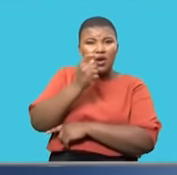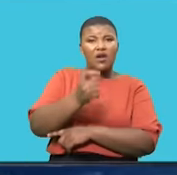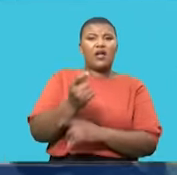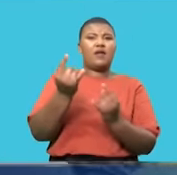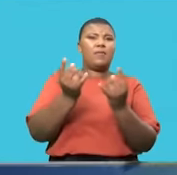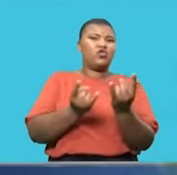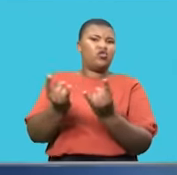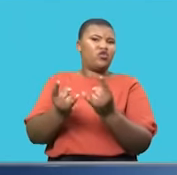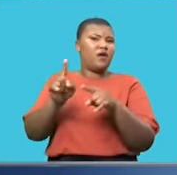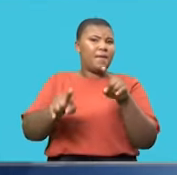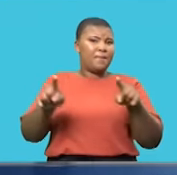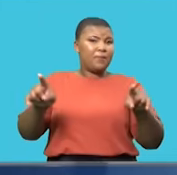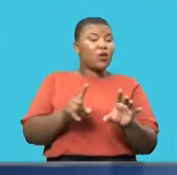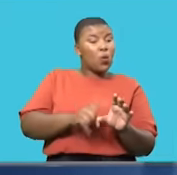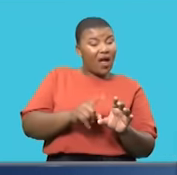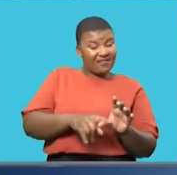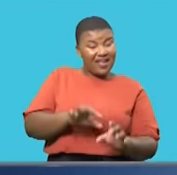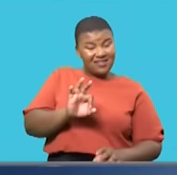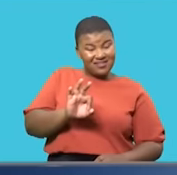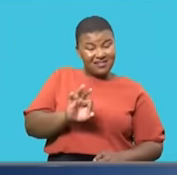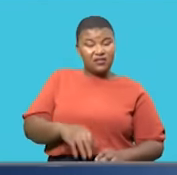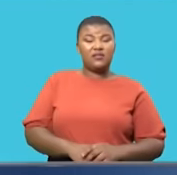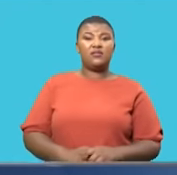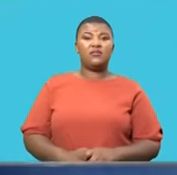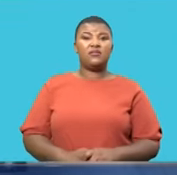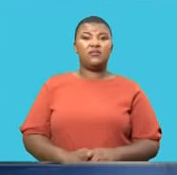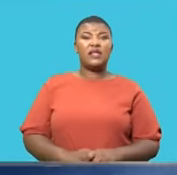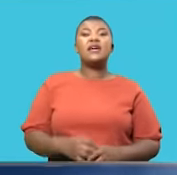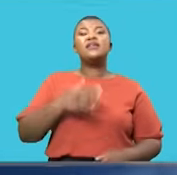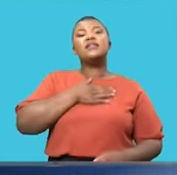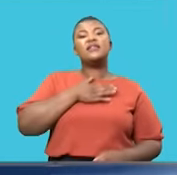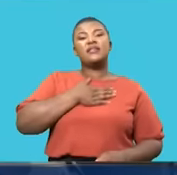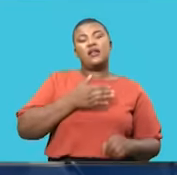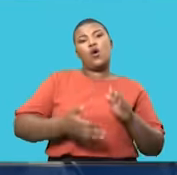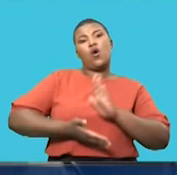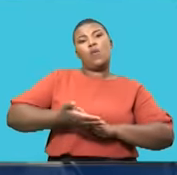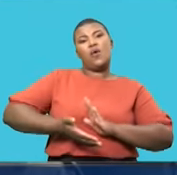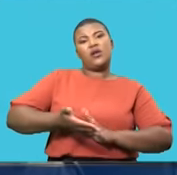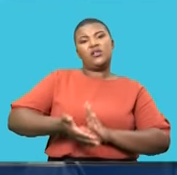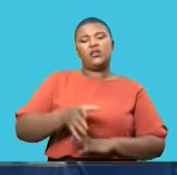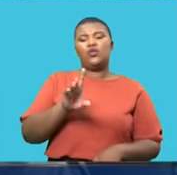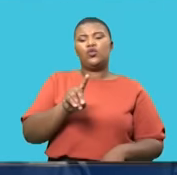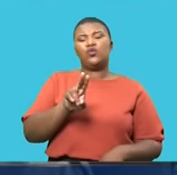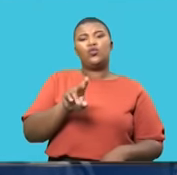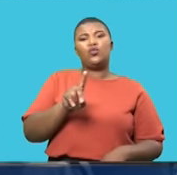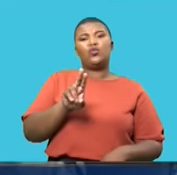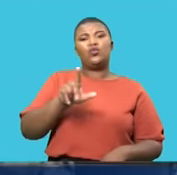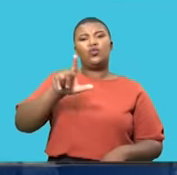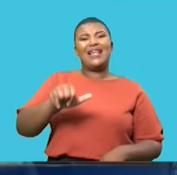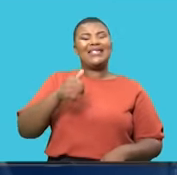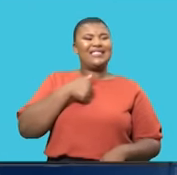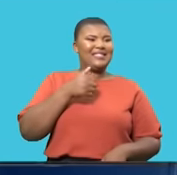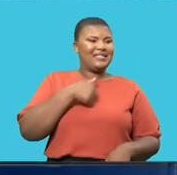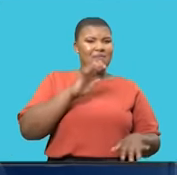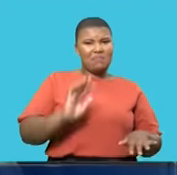mashop, qualified ones. As Operation Dudula, we are mediating now. We are playing the role of mediating because the community has